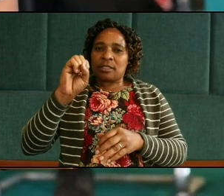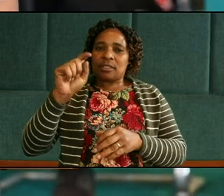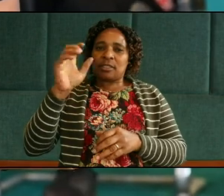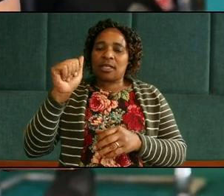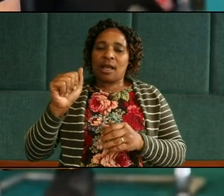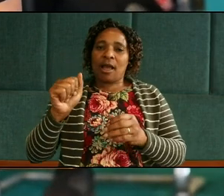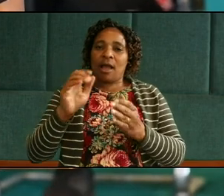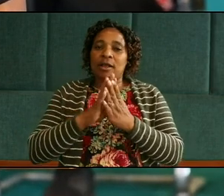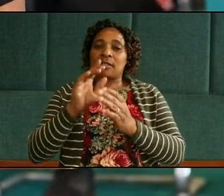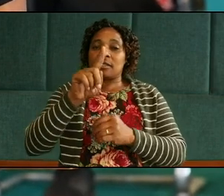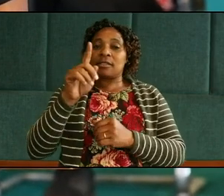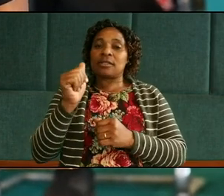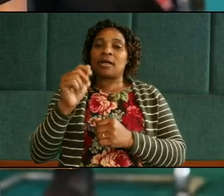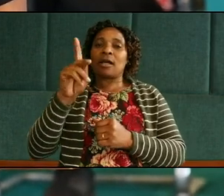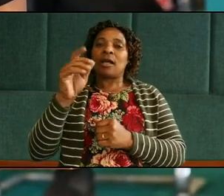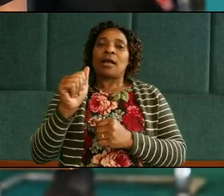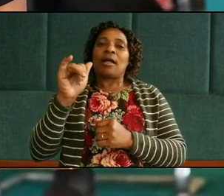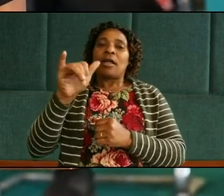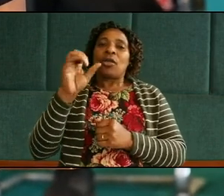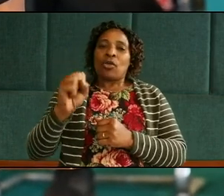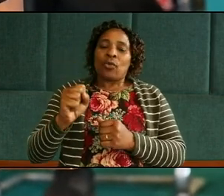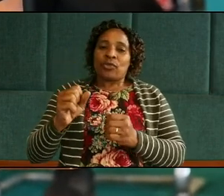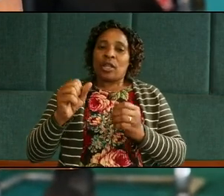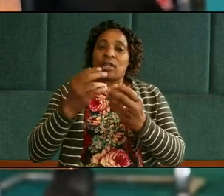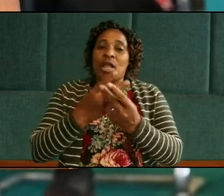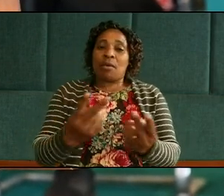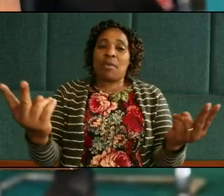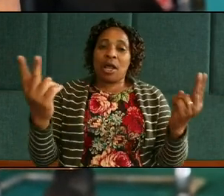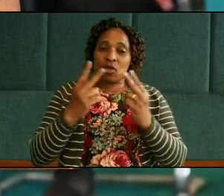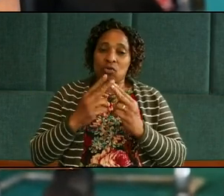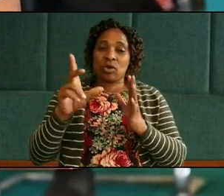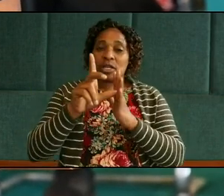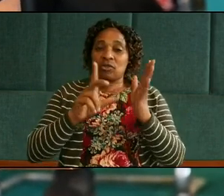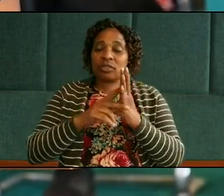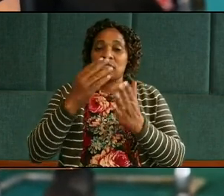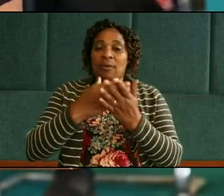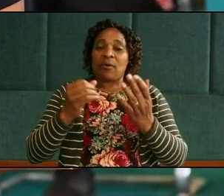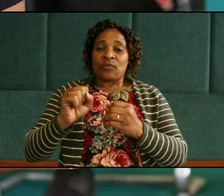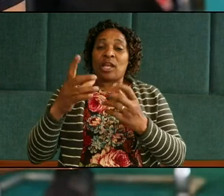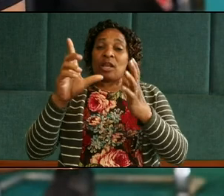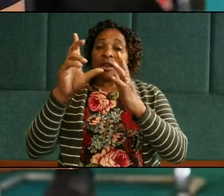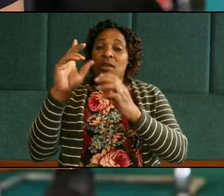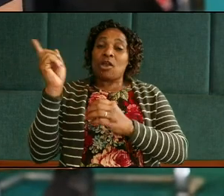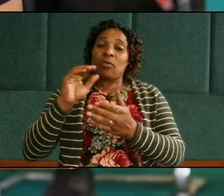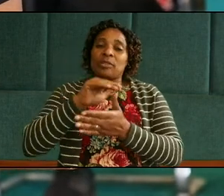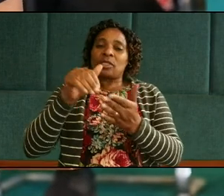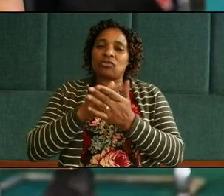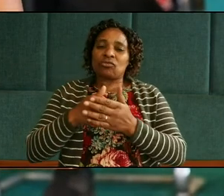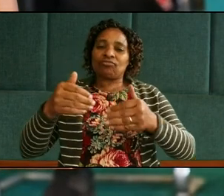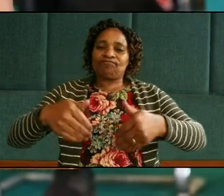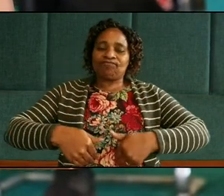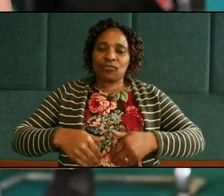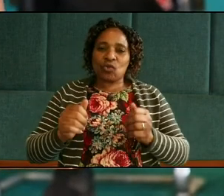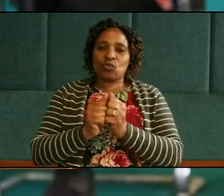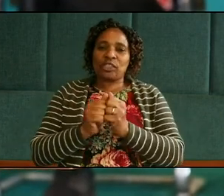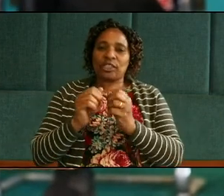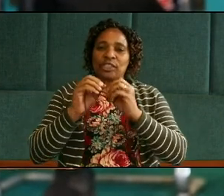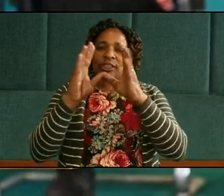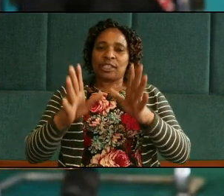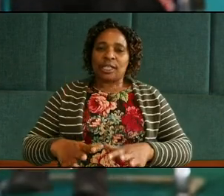on the trumpet. For the lesson panel, we have some of the Nairobi Central teens, along with their teen teachers.